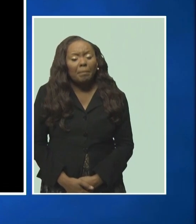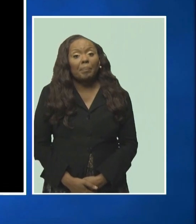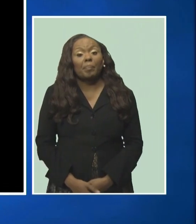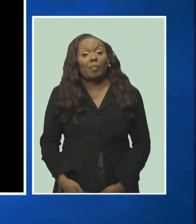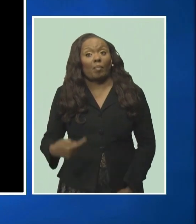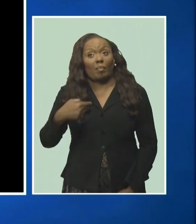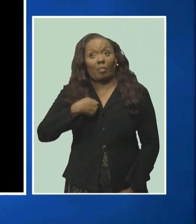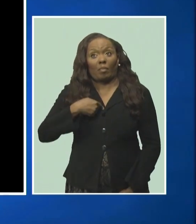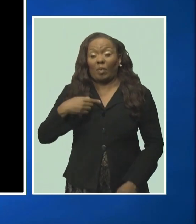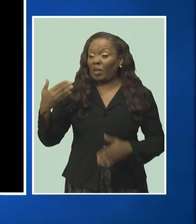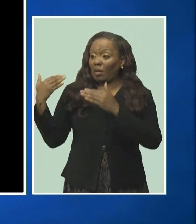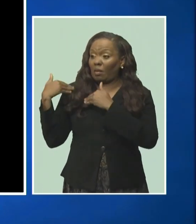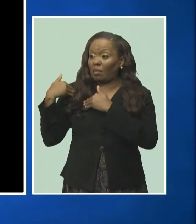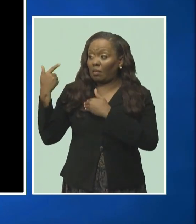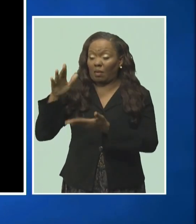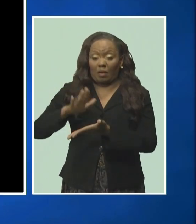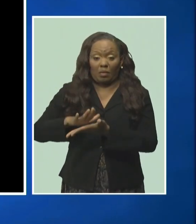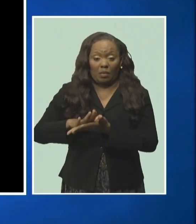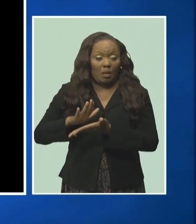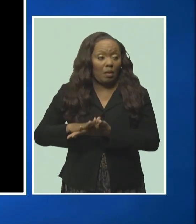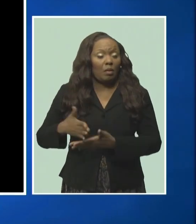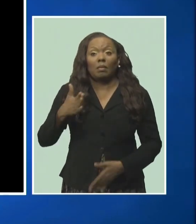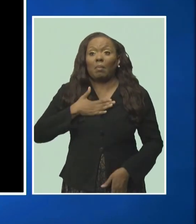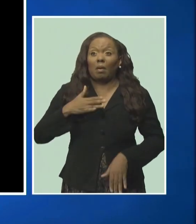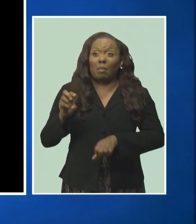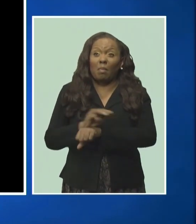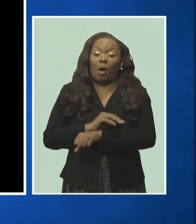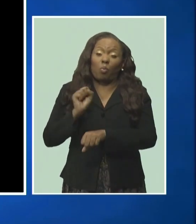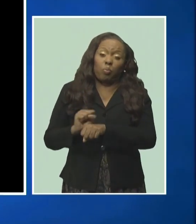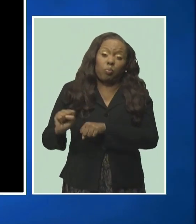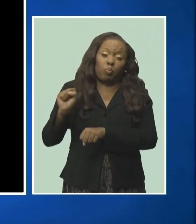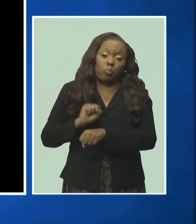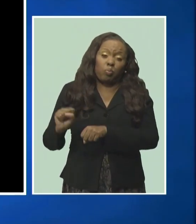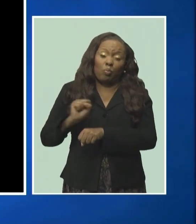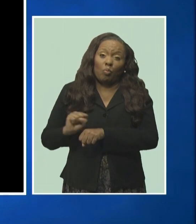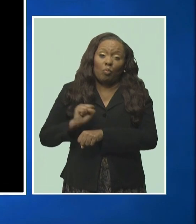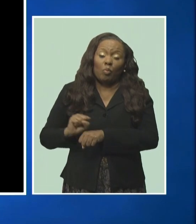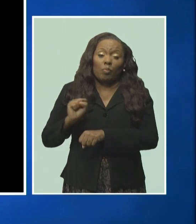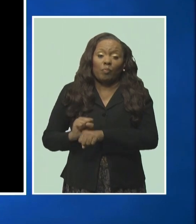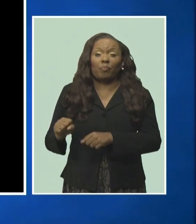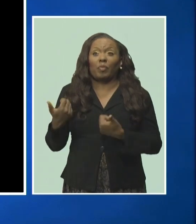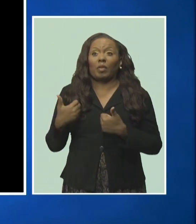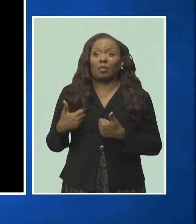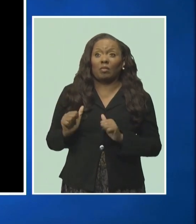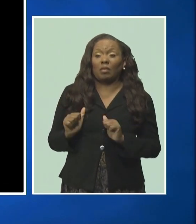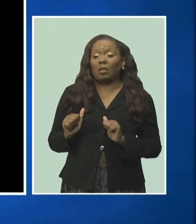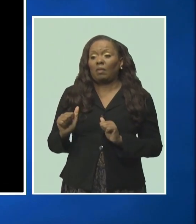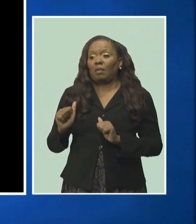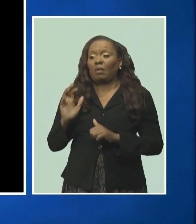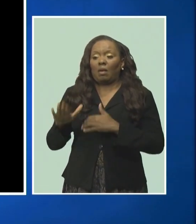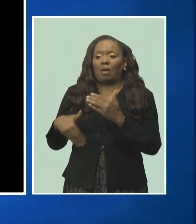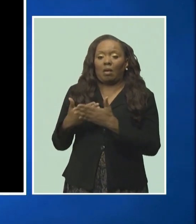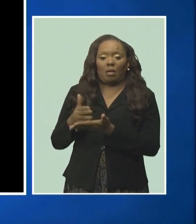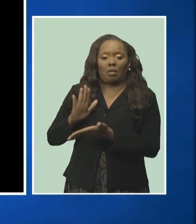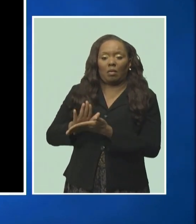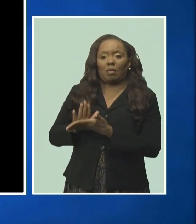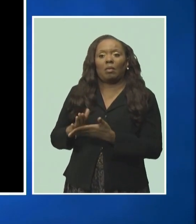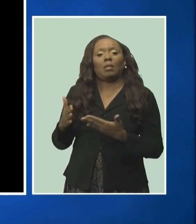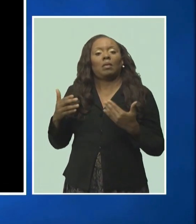And I don't know if you know it, but it is the number 2 fear, or should I say the number 1